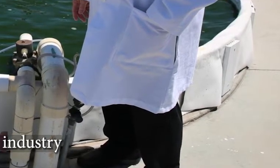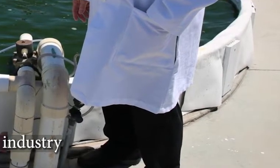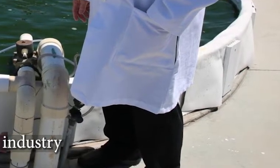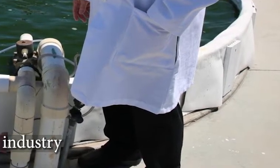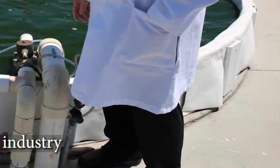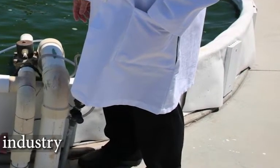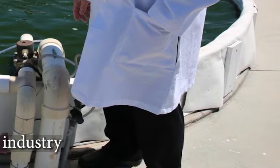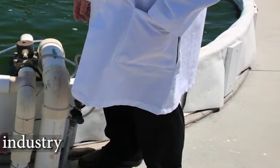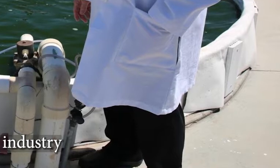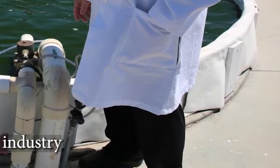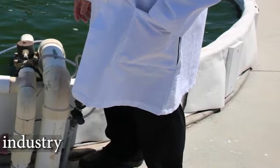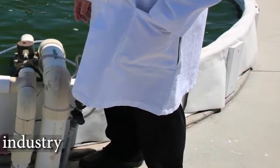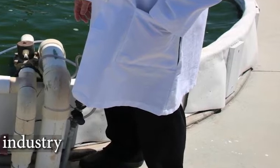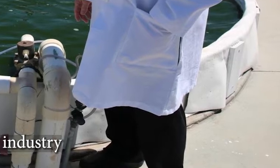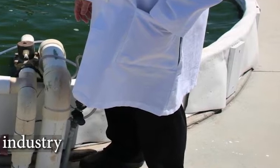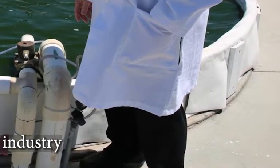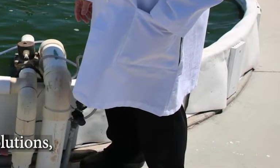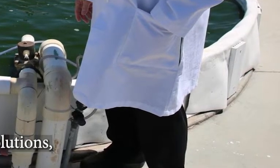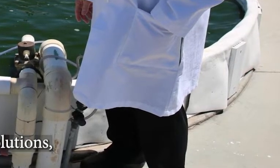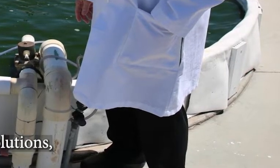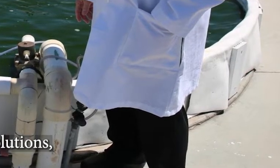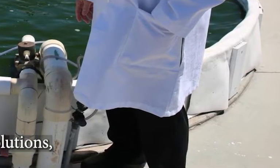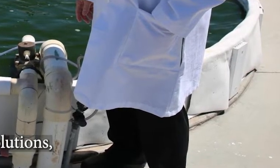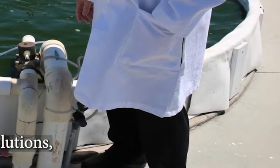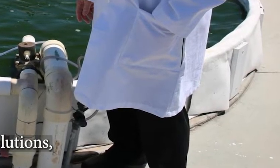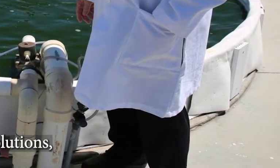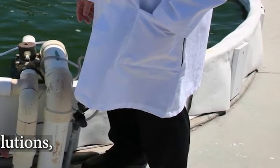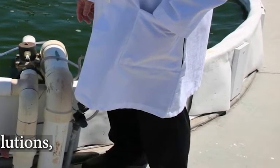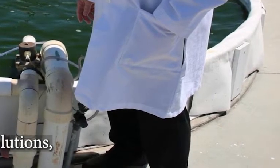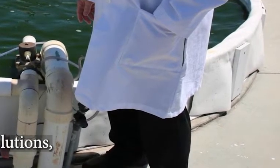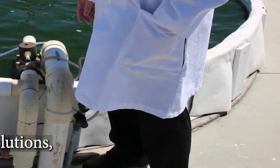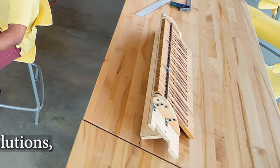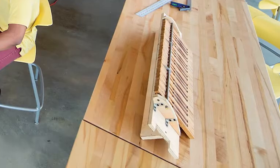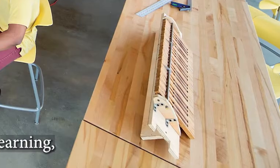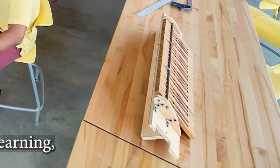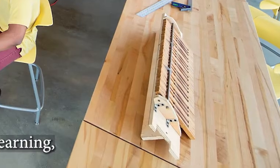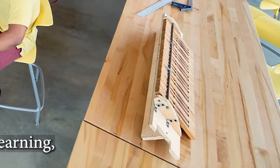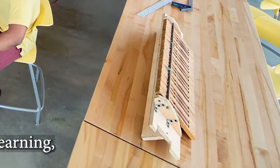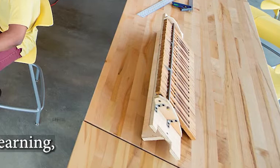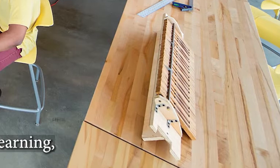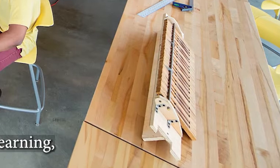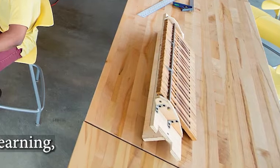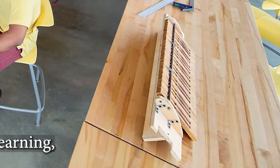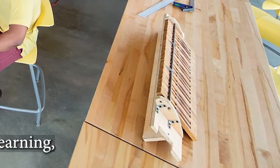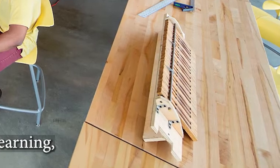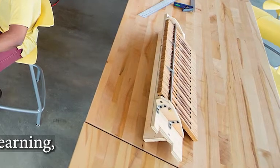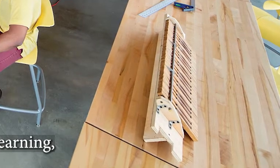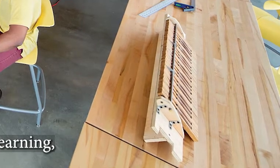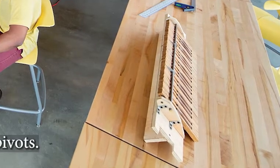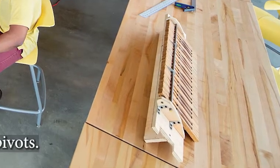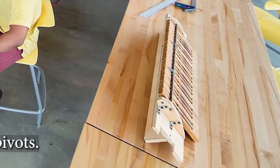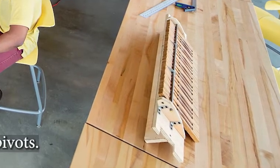programs working collaboratively with industry on real life problems and solutions, we can pivot our teaching